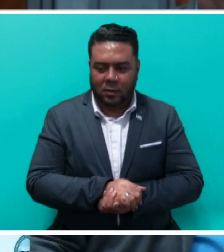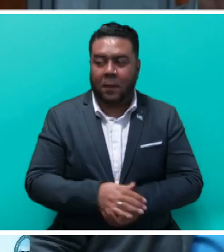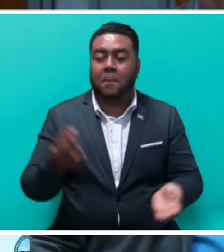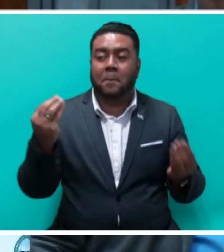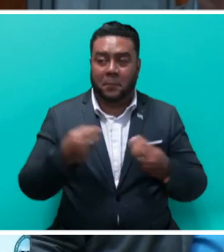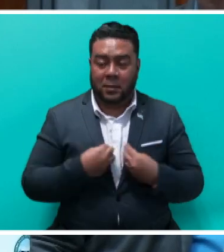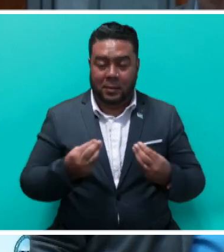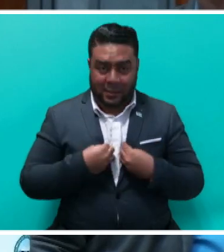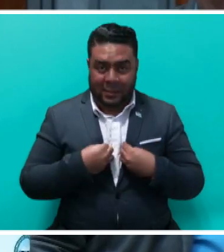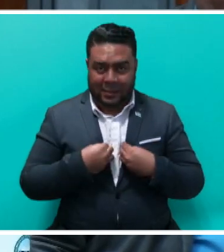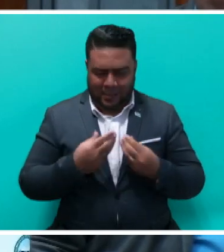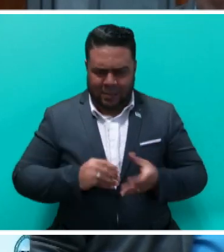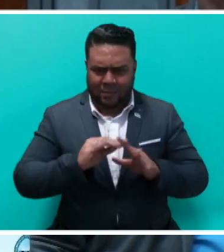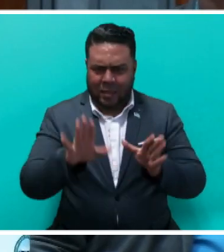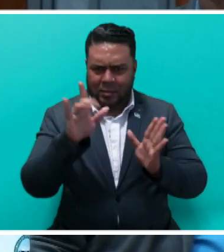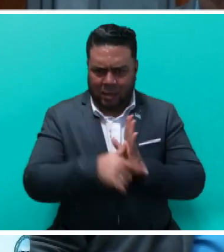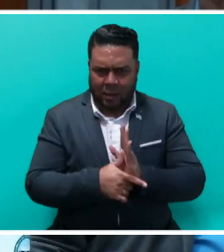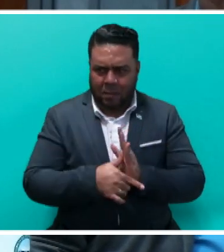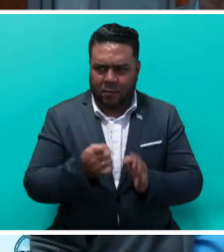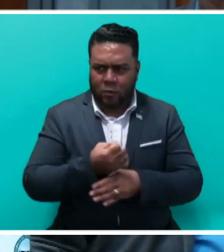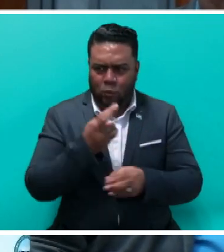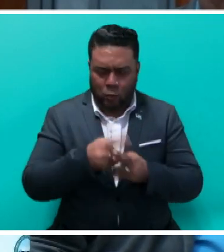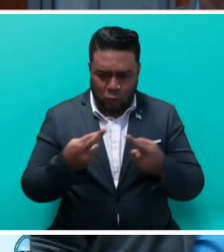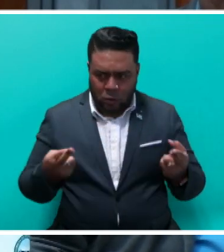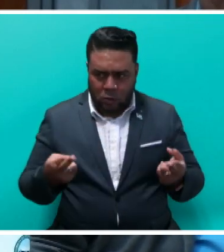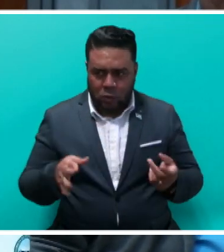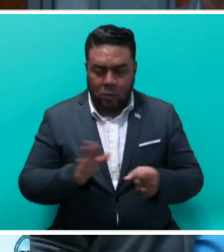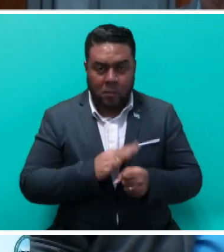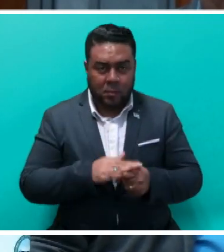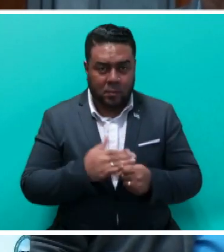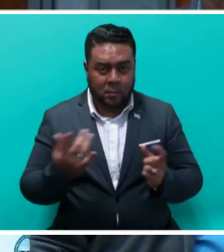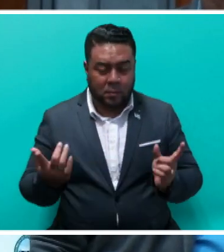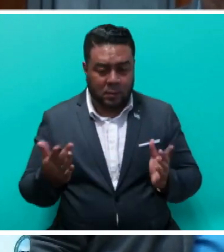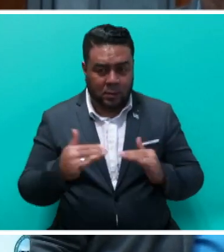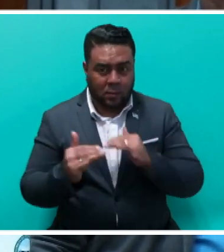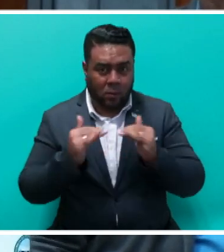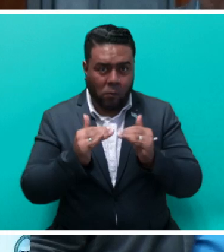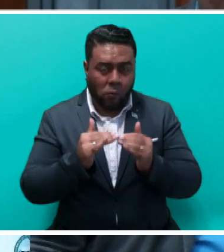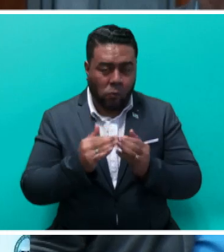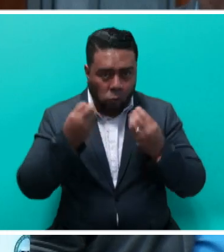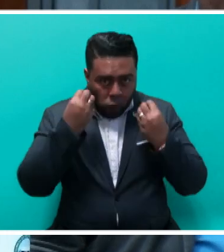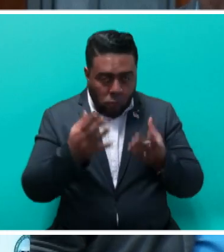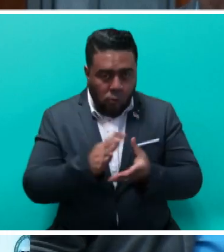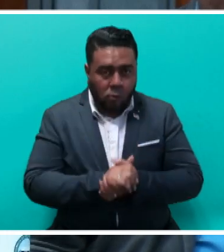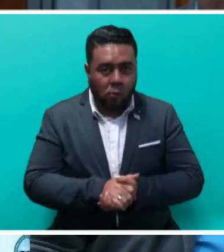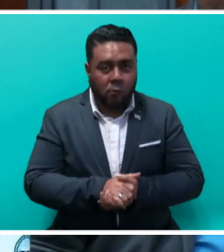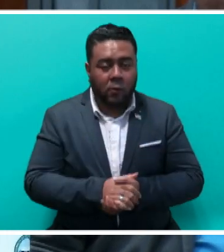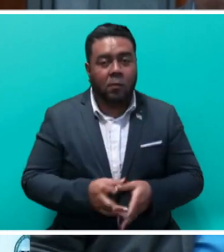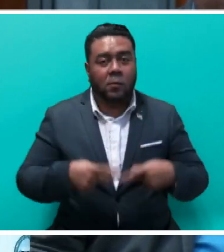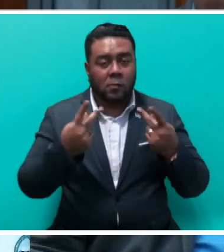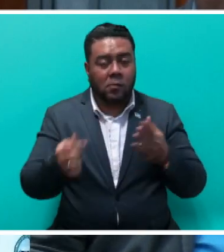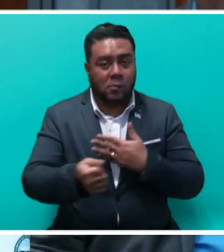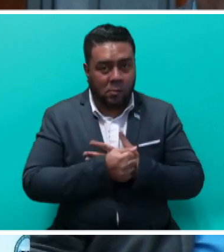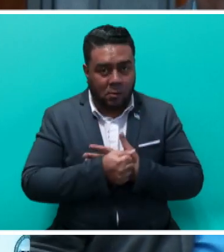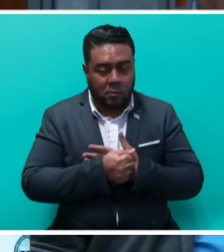have invested time, effort, and resources to meet the LTA standards, demonstrating their commitment to providing safe